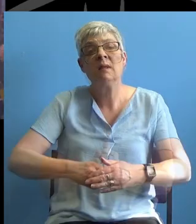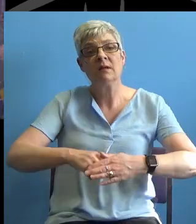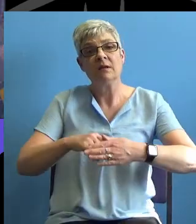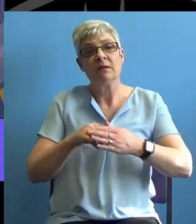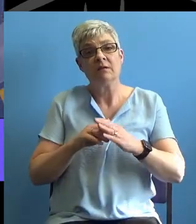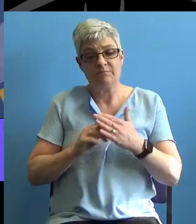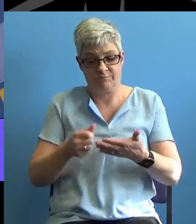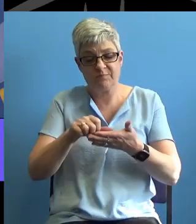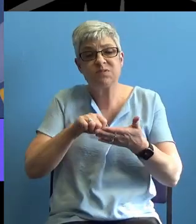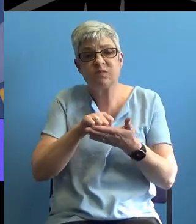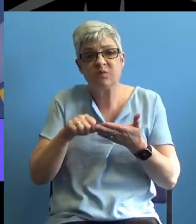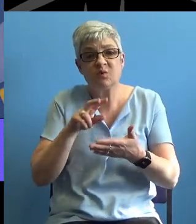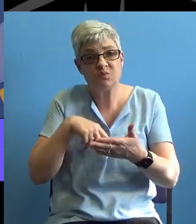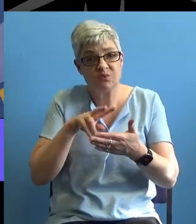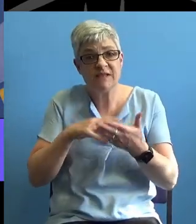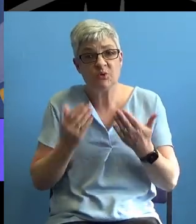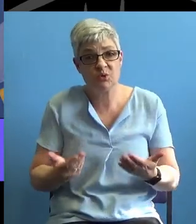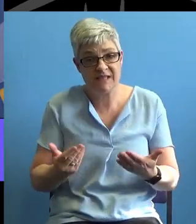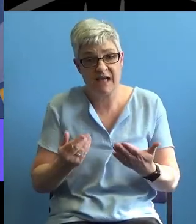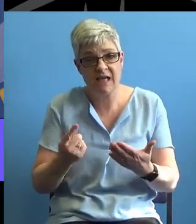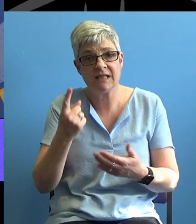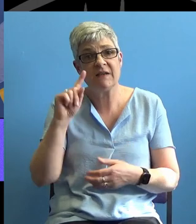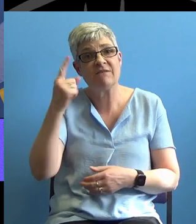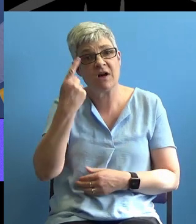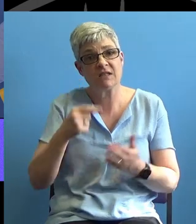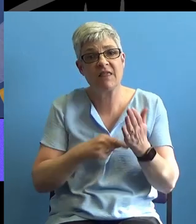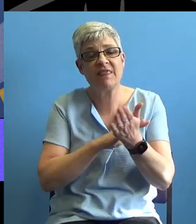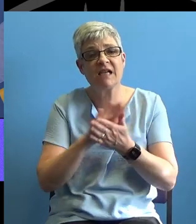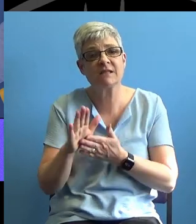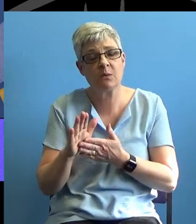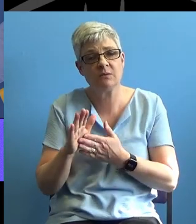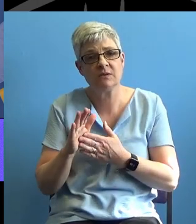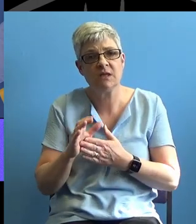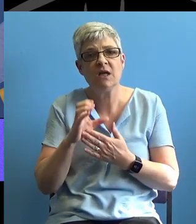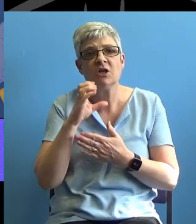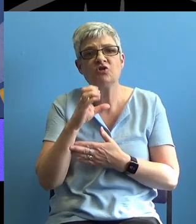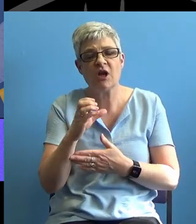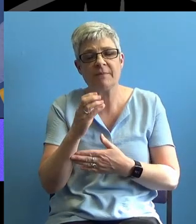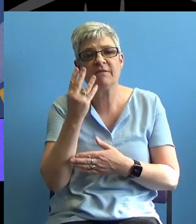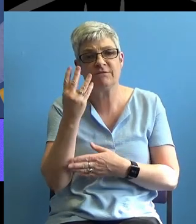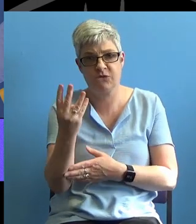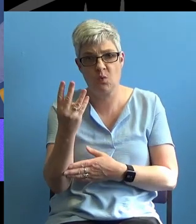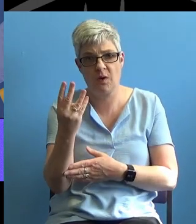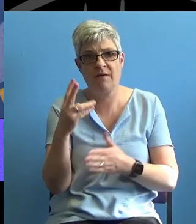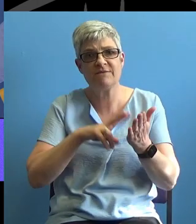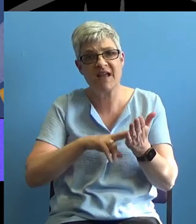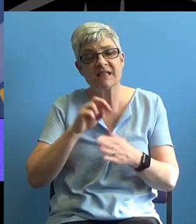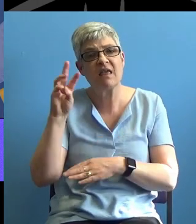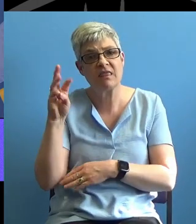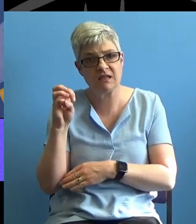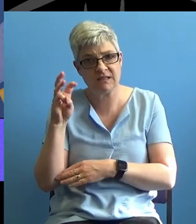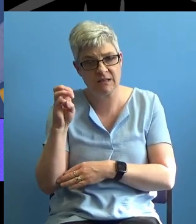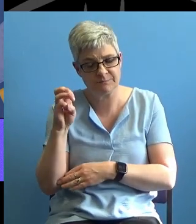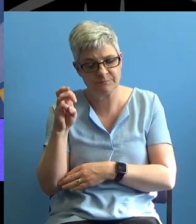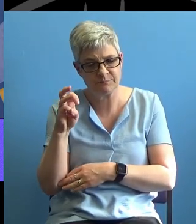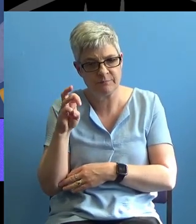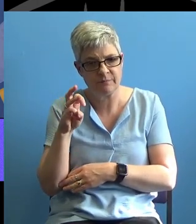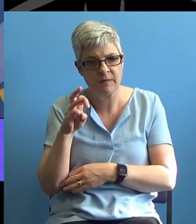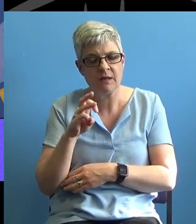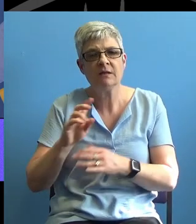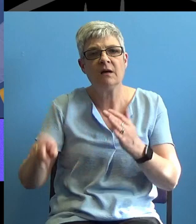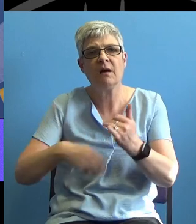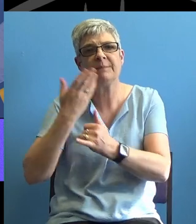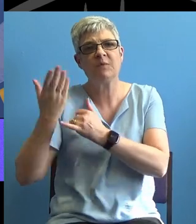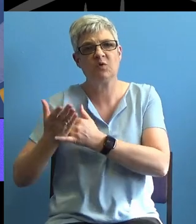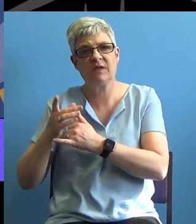the scripture reading for our service today is from 1 Thessalonians chapter 4 at verse 13 and reading through to